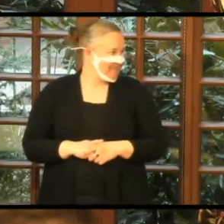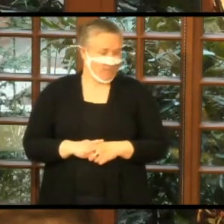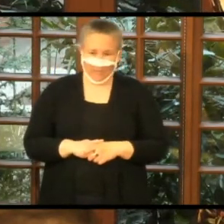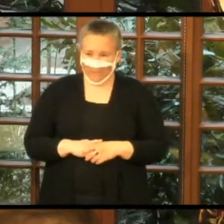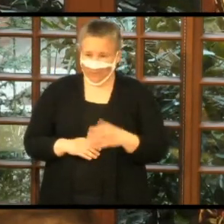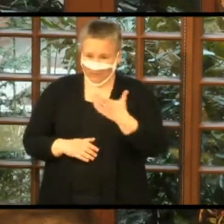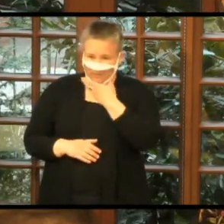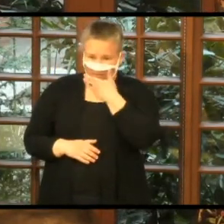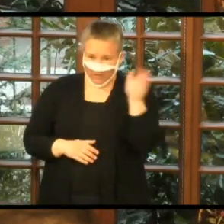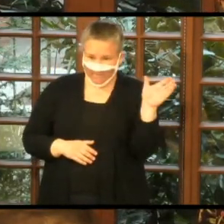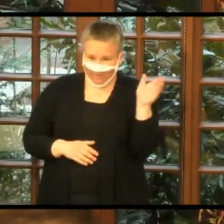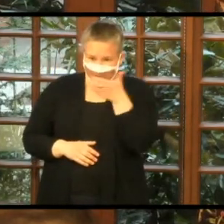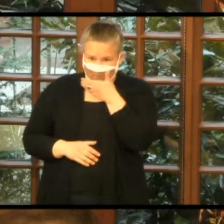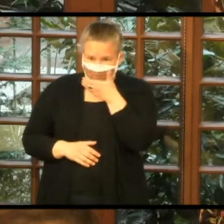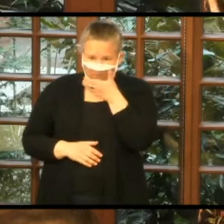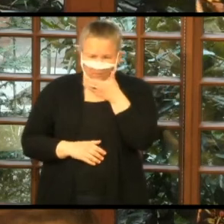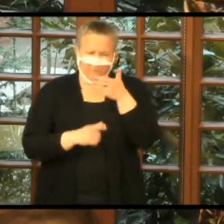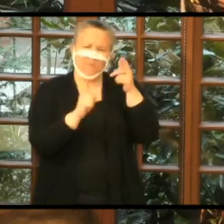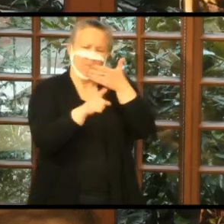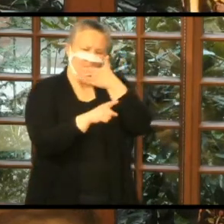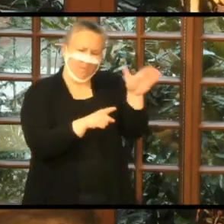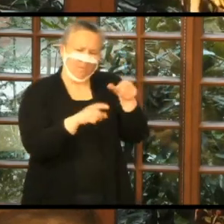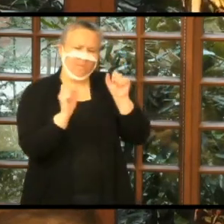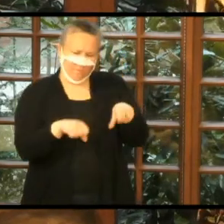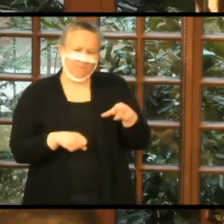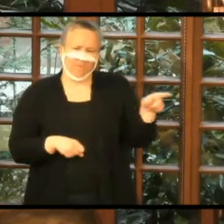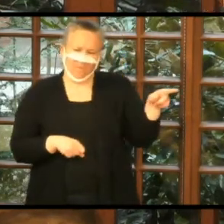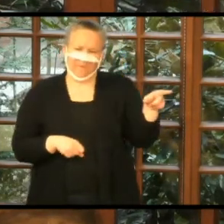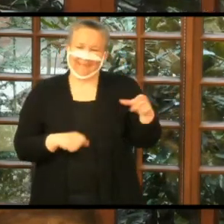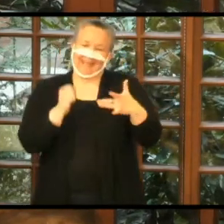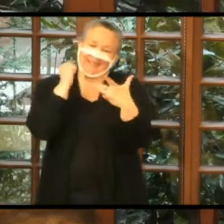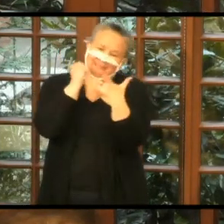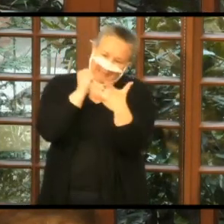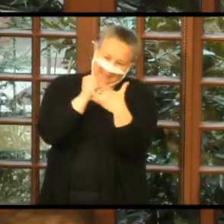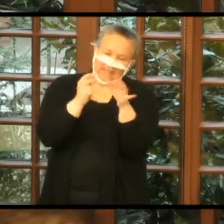Do I take the mask off? Is that, I actually don't. Okay.